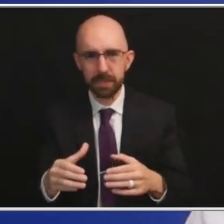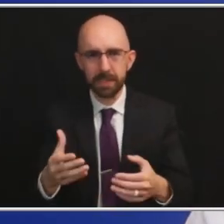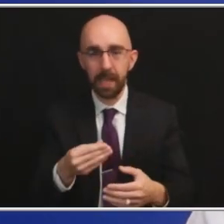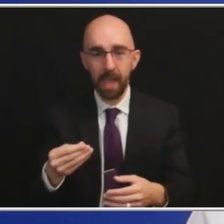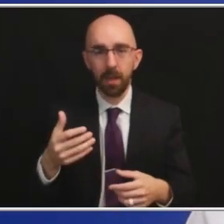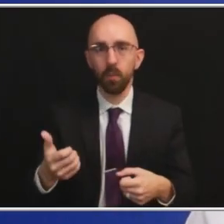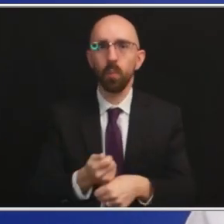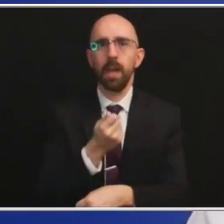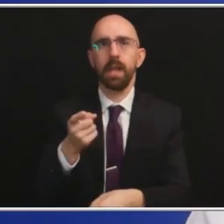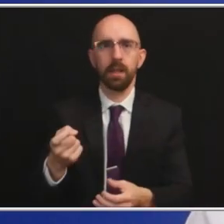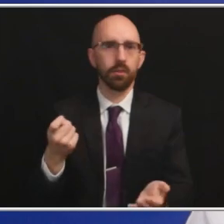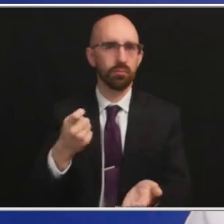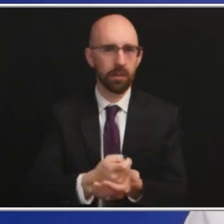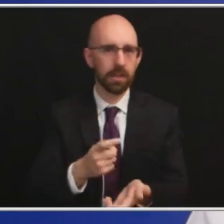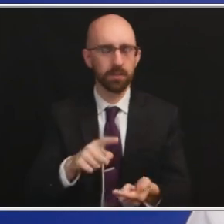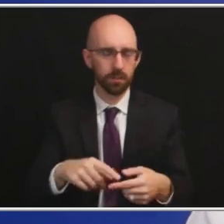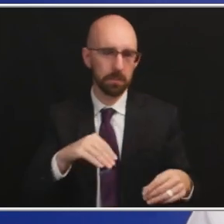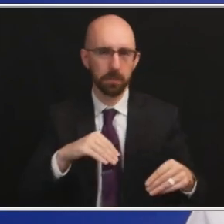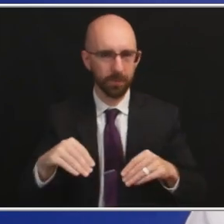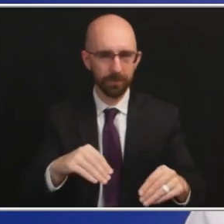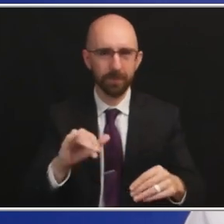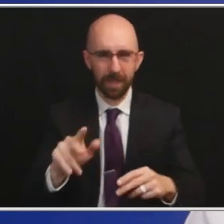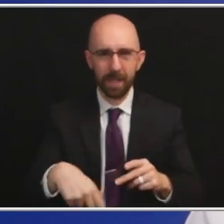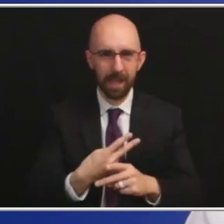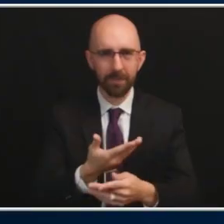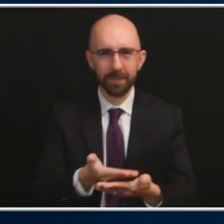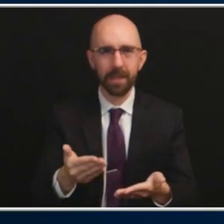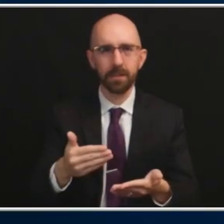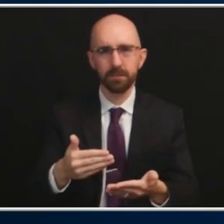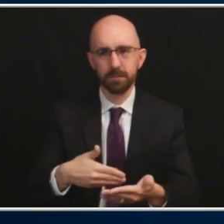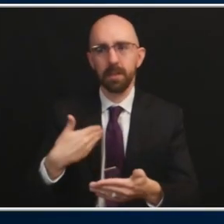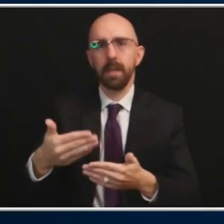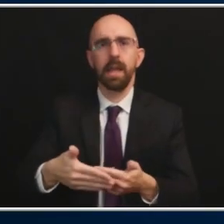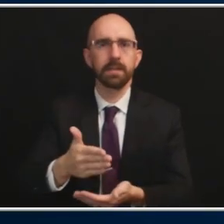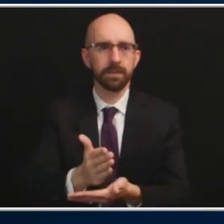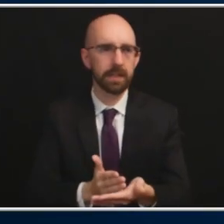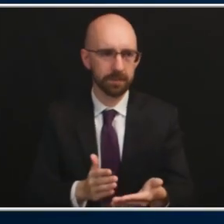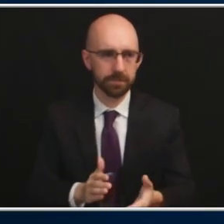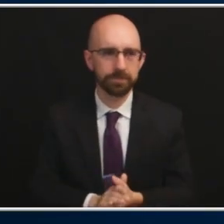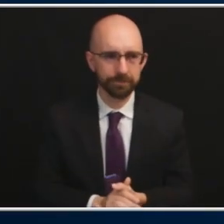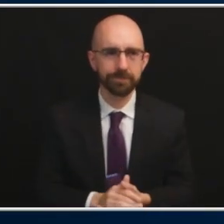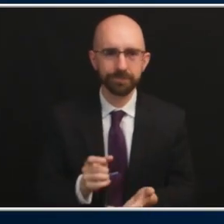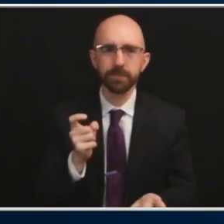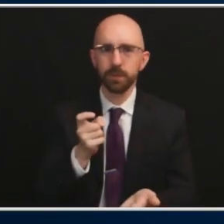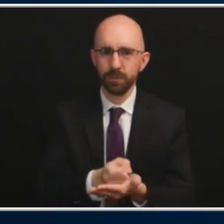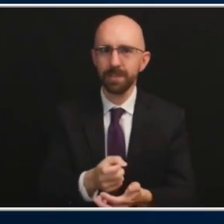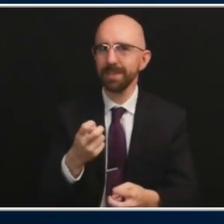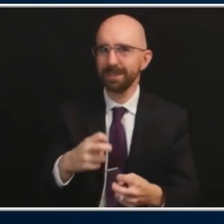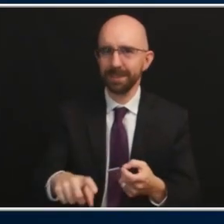to move this to the next phase. Yeah, grants are tougher to come by